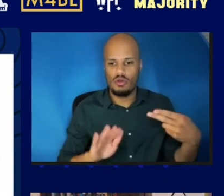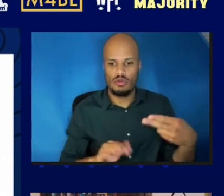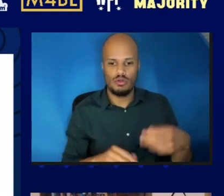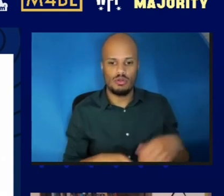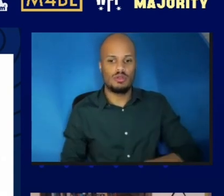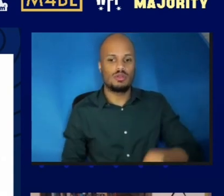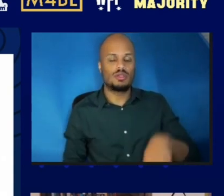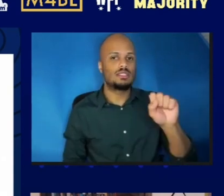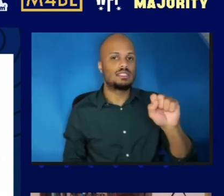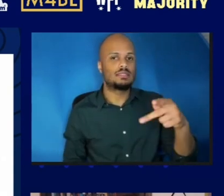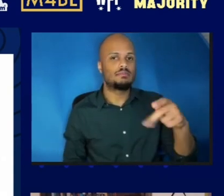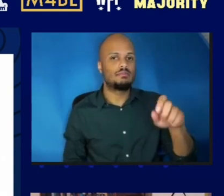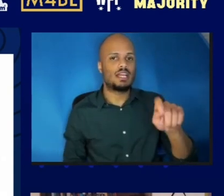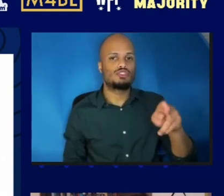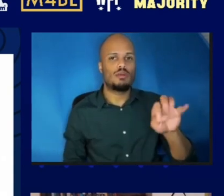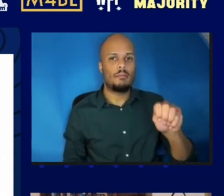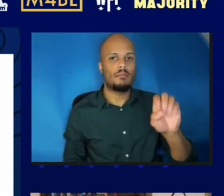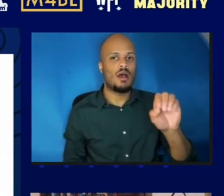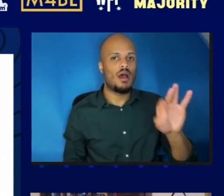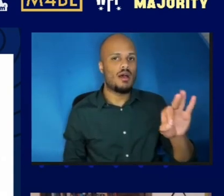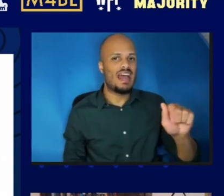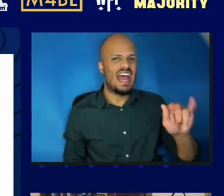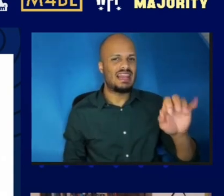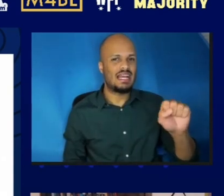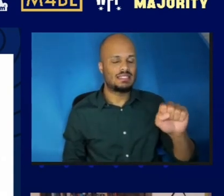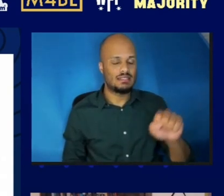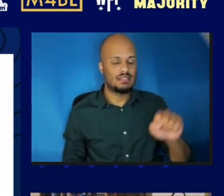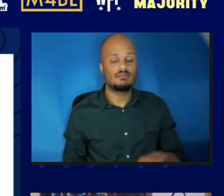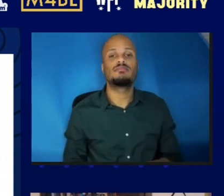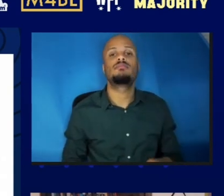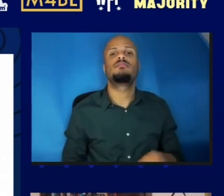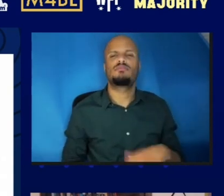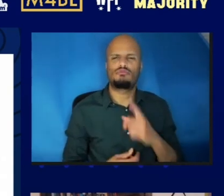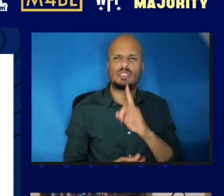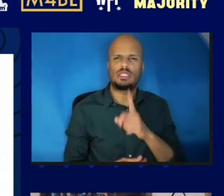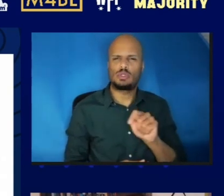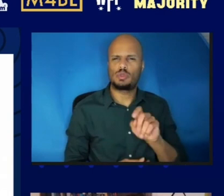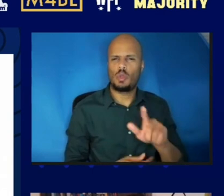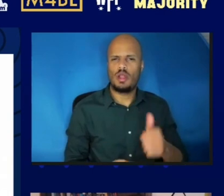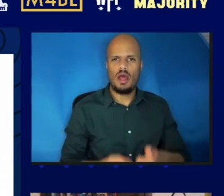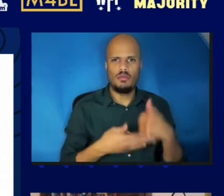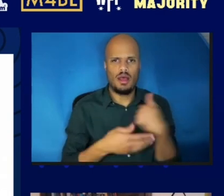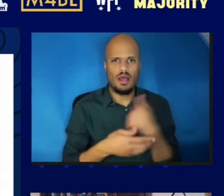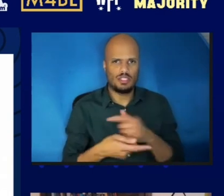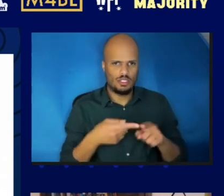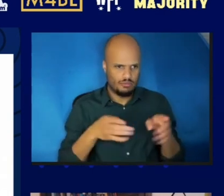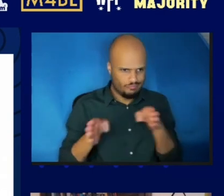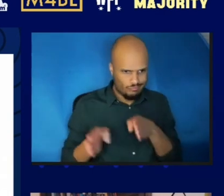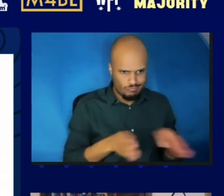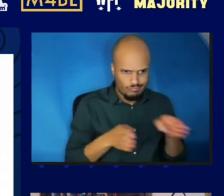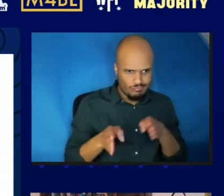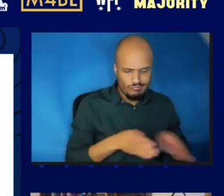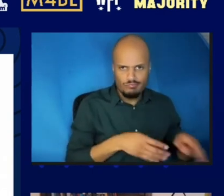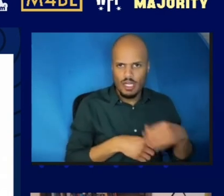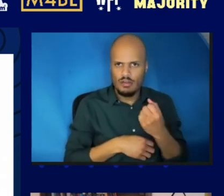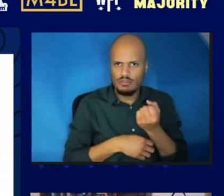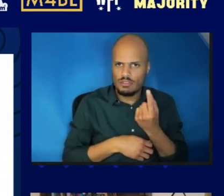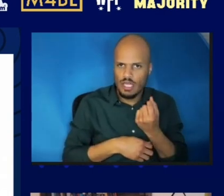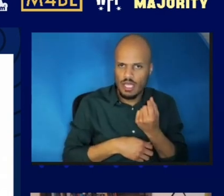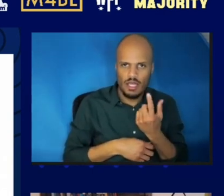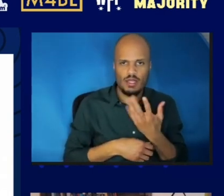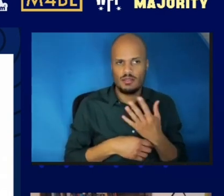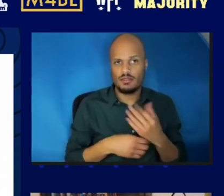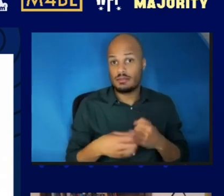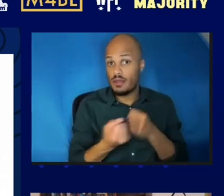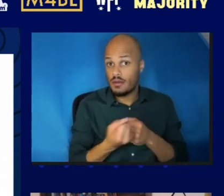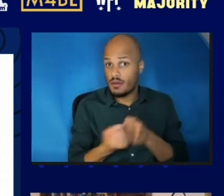So this is the spectrum of allies. It's a tool that helps us, an organizing tool, that helps us understand